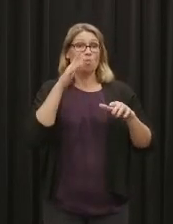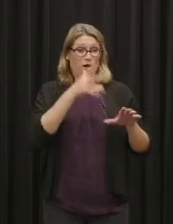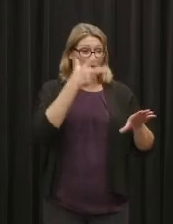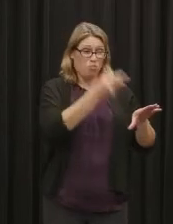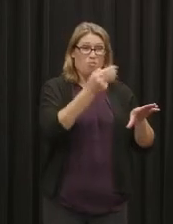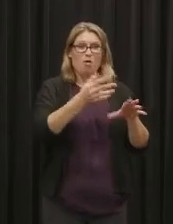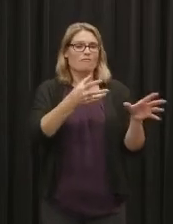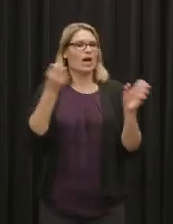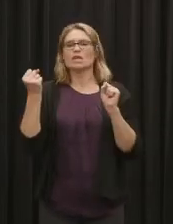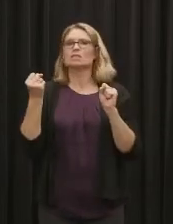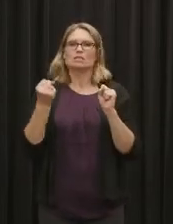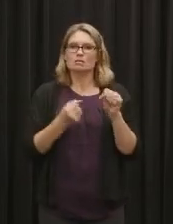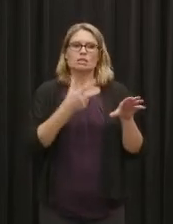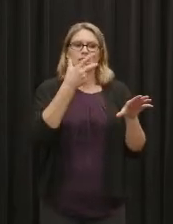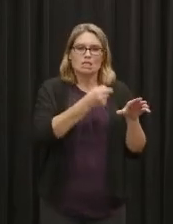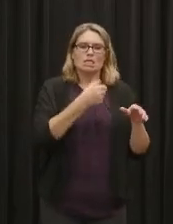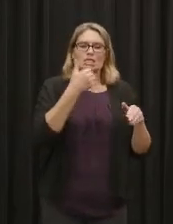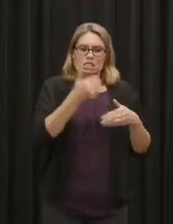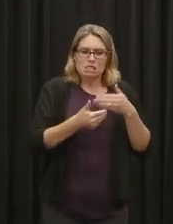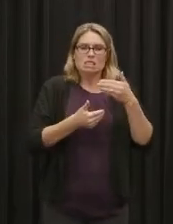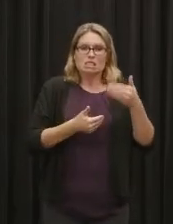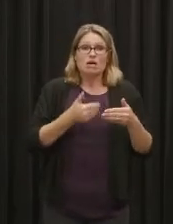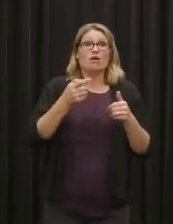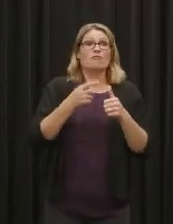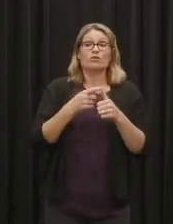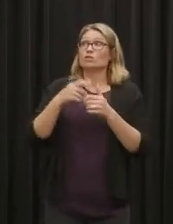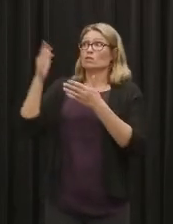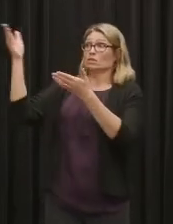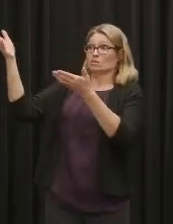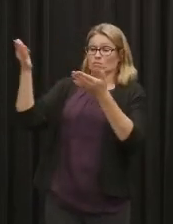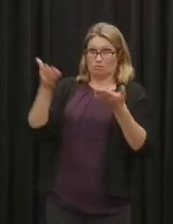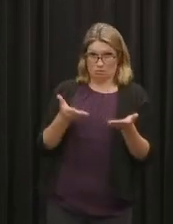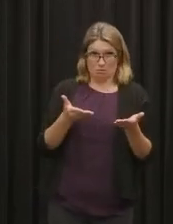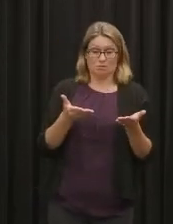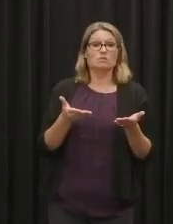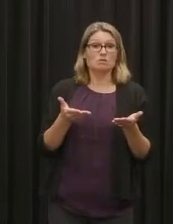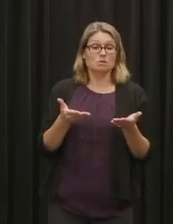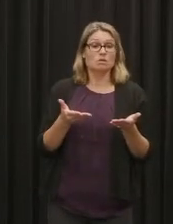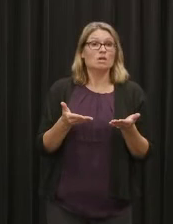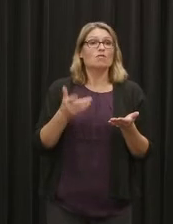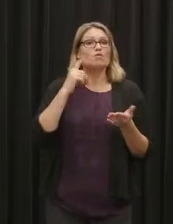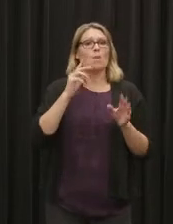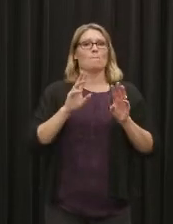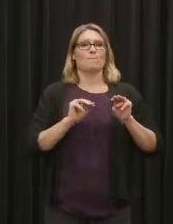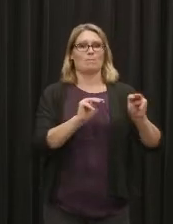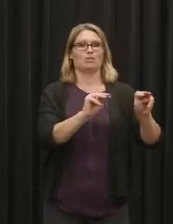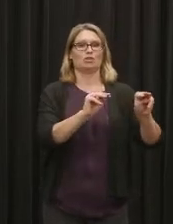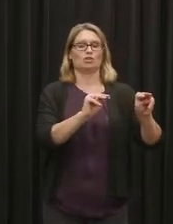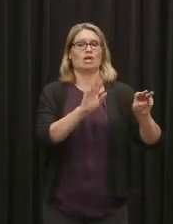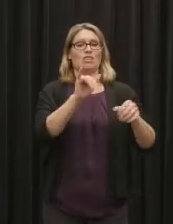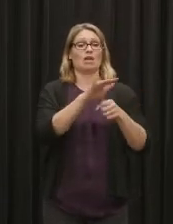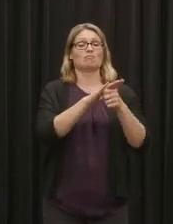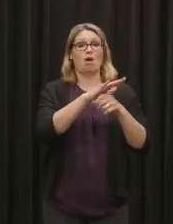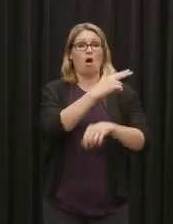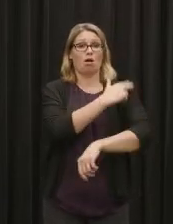The first shipment of product will be delivered to the Miramichi Regional